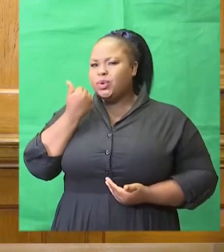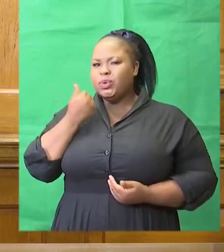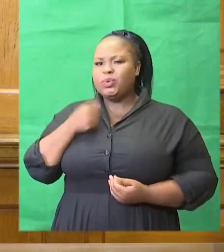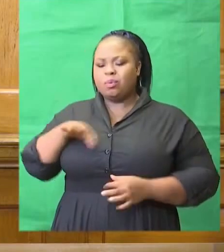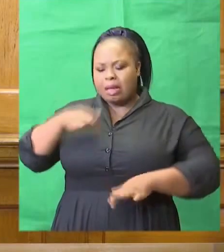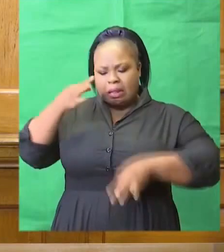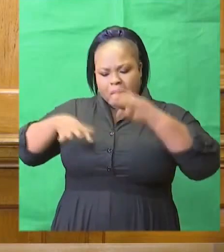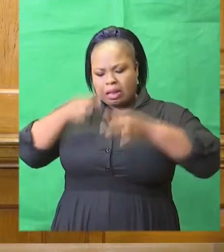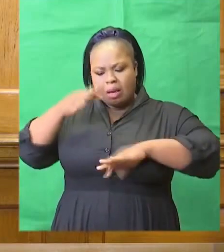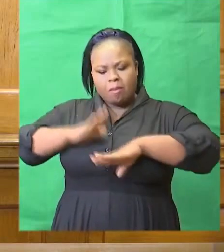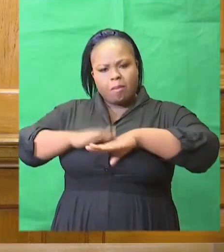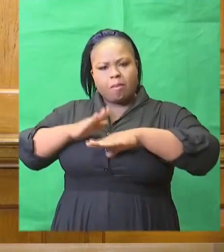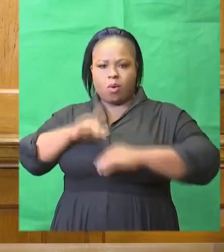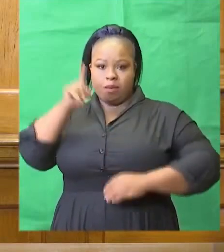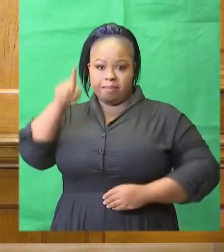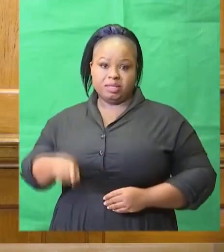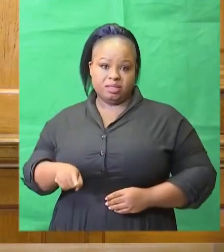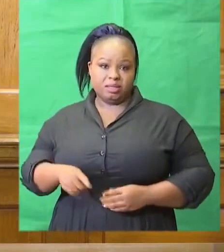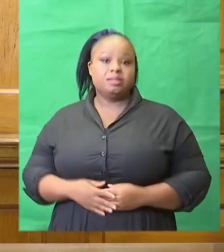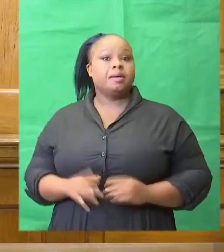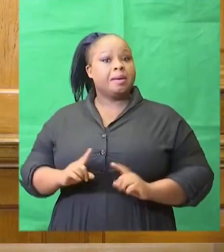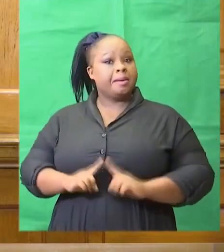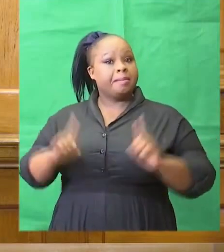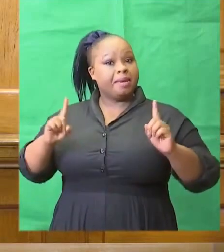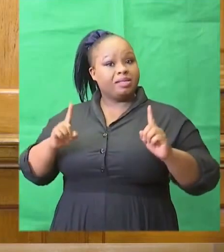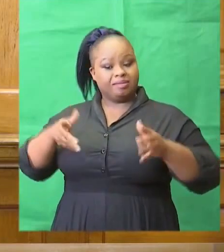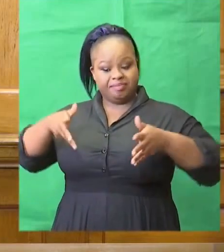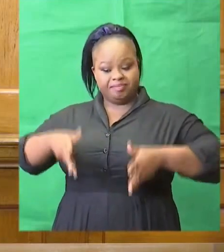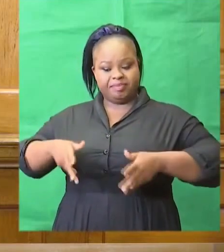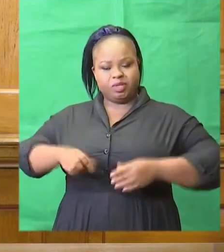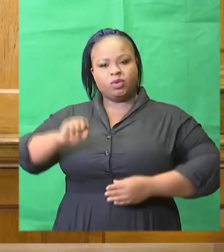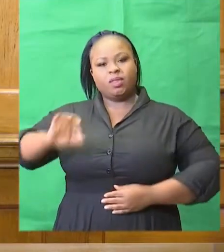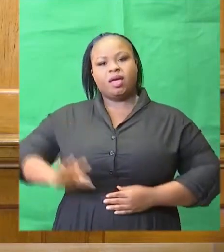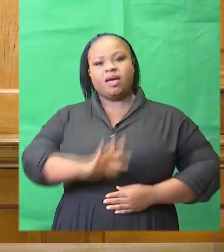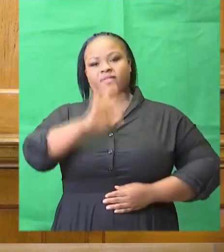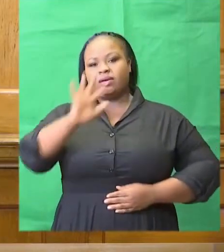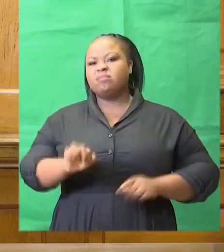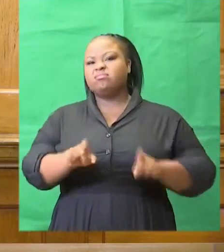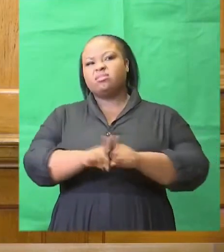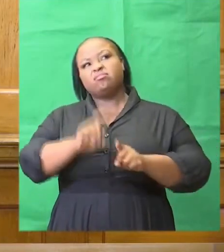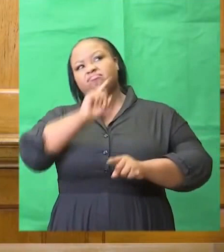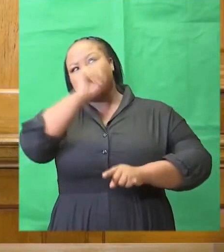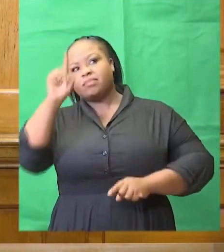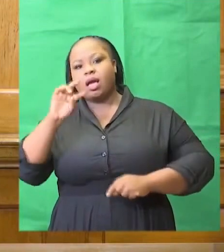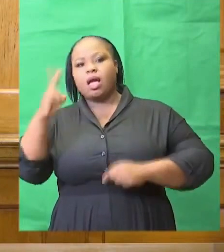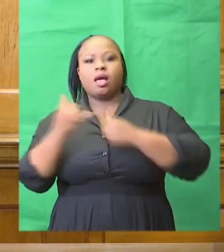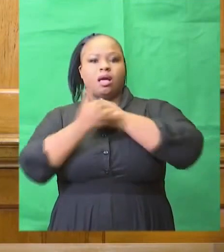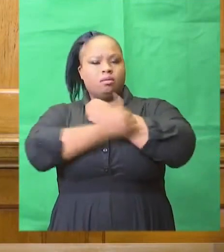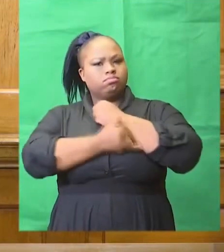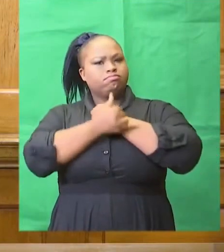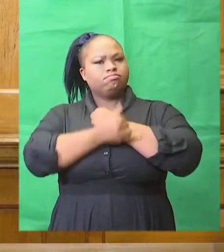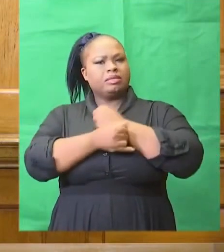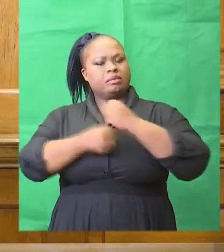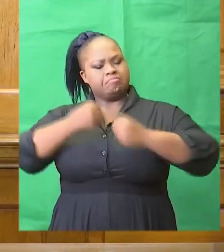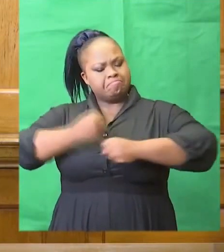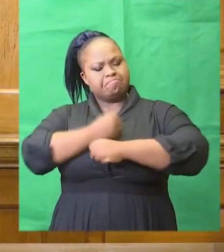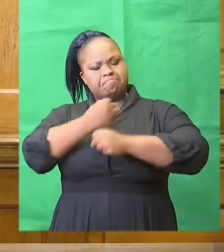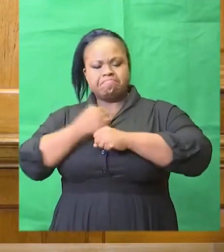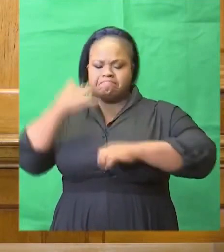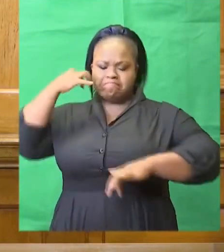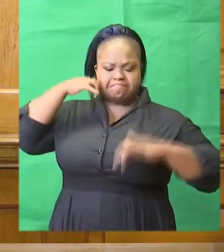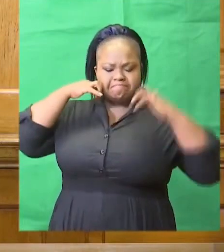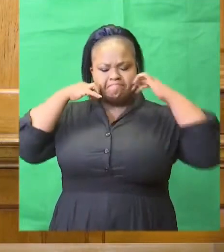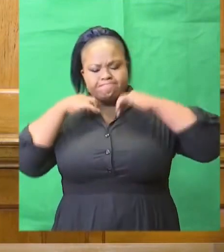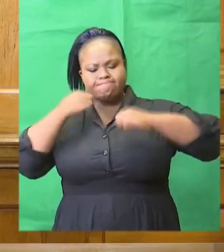yet, and that our scientists in South Africa and elsewhere in the world are still hard at work